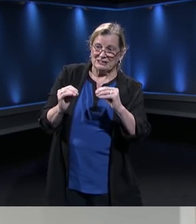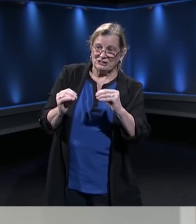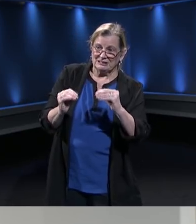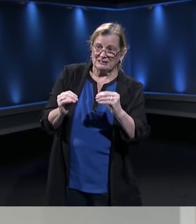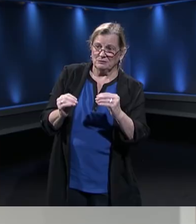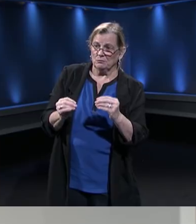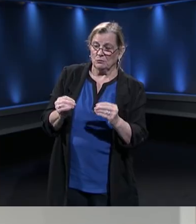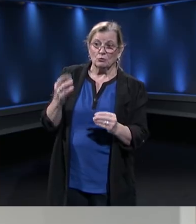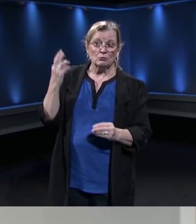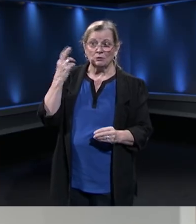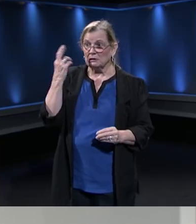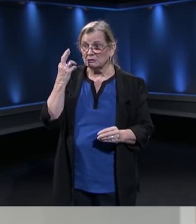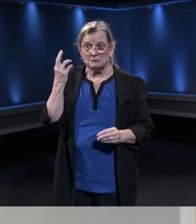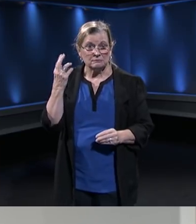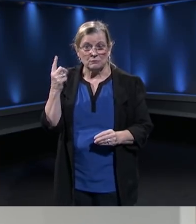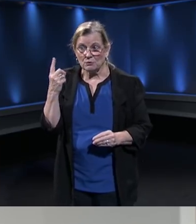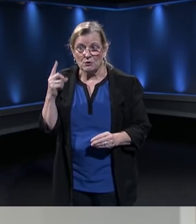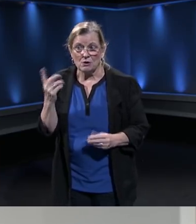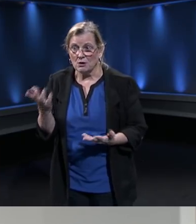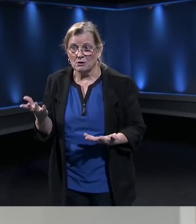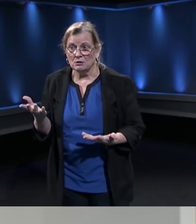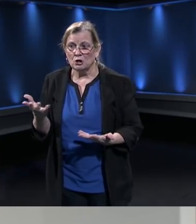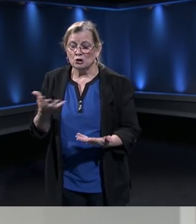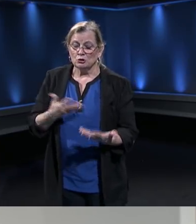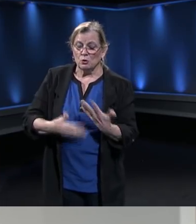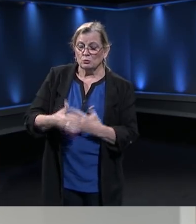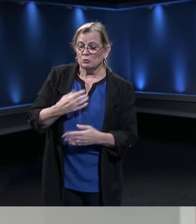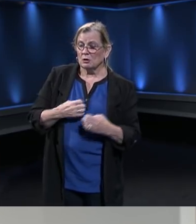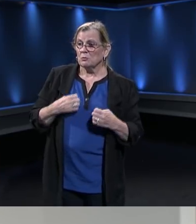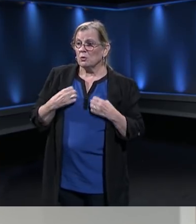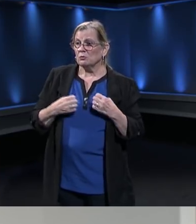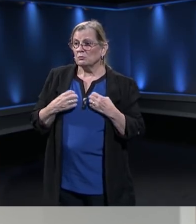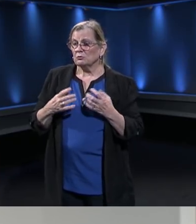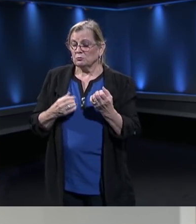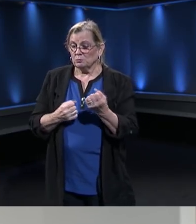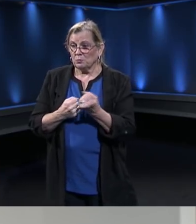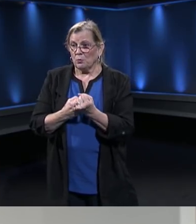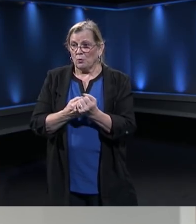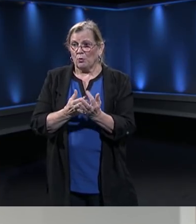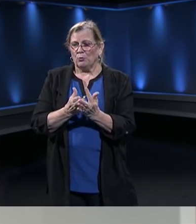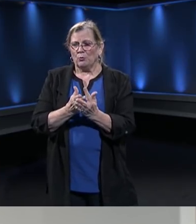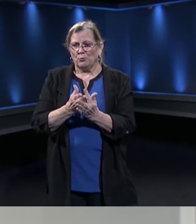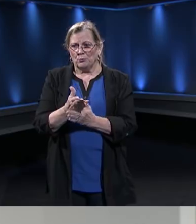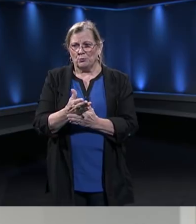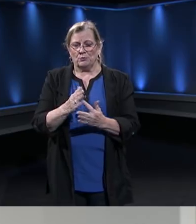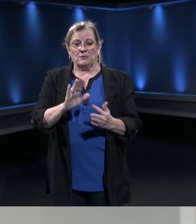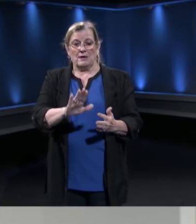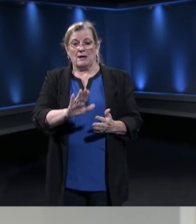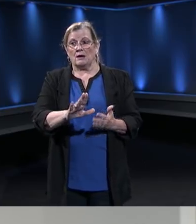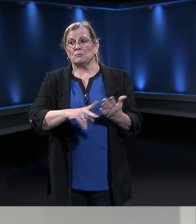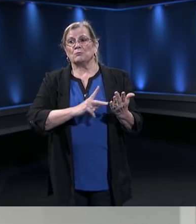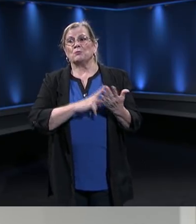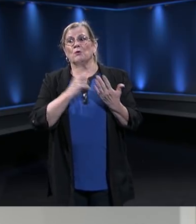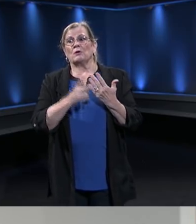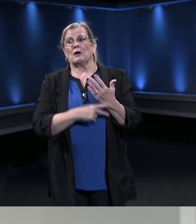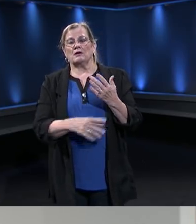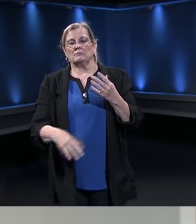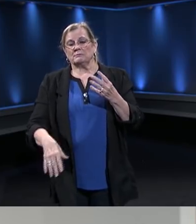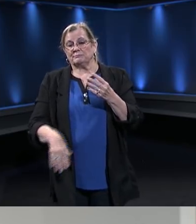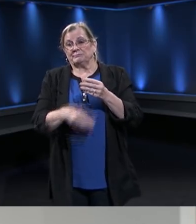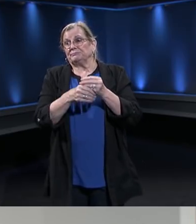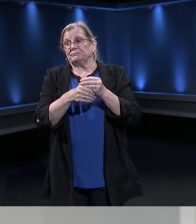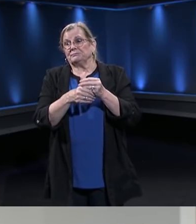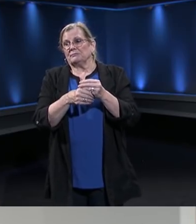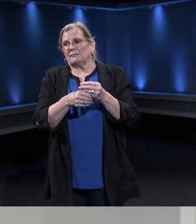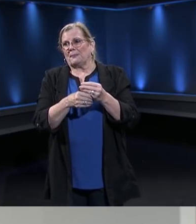emotional learning and supports through the instructional program. As far as any additional things, I'll